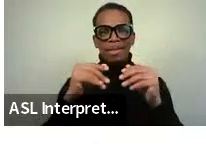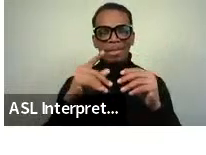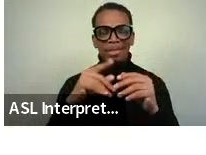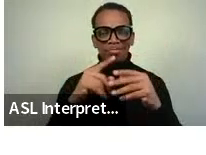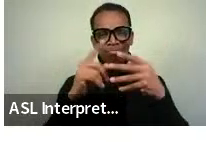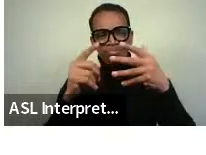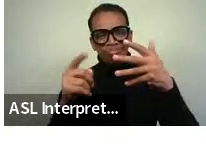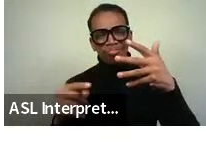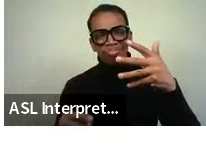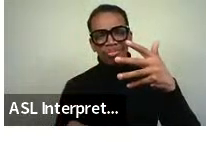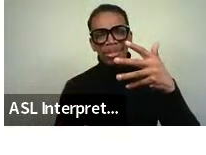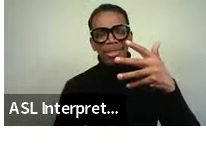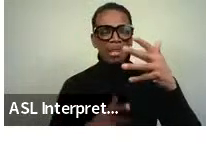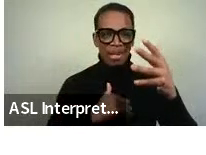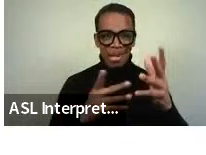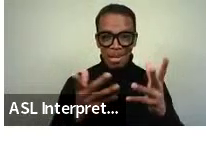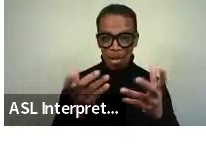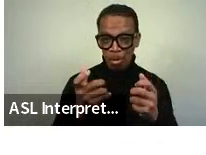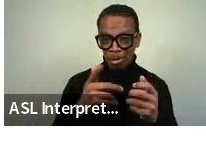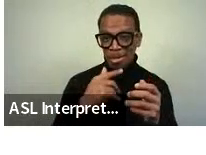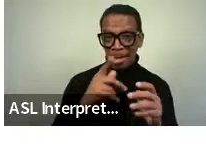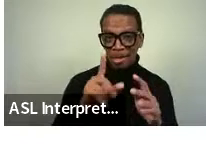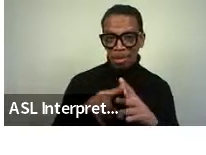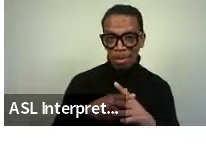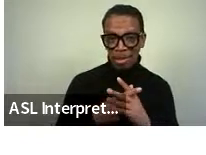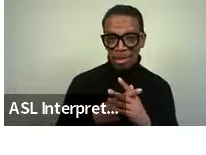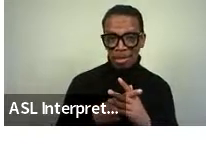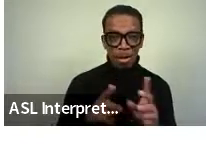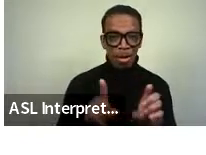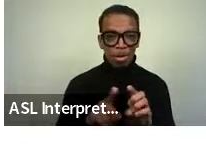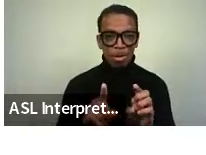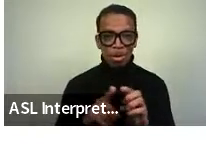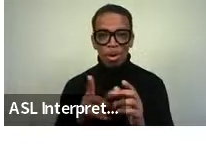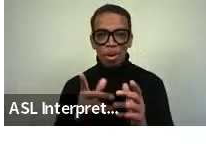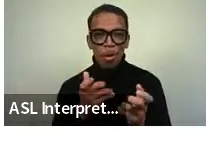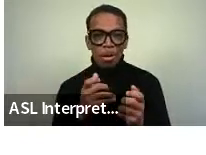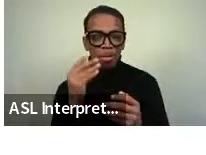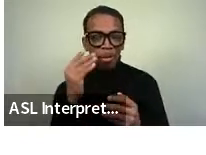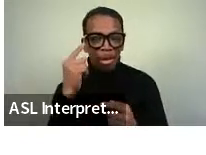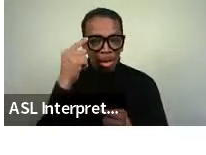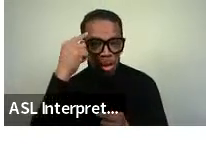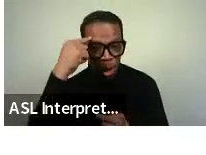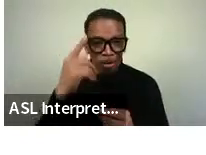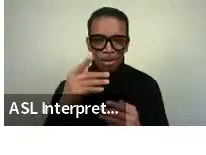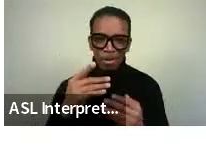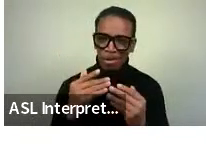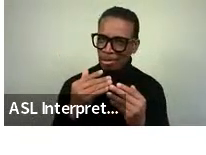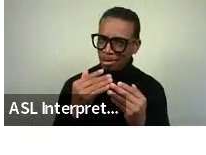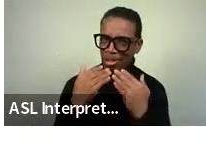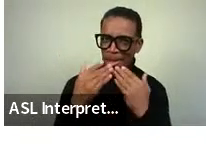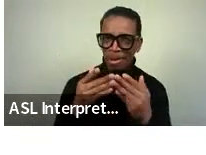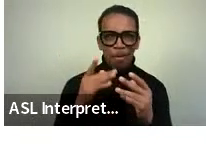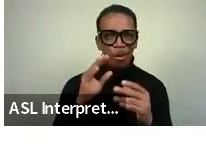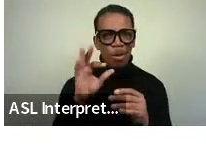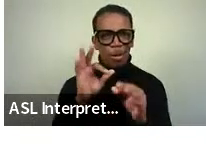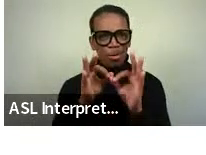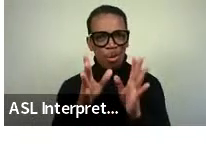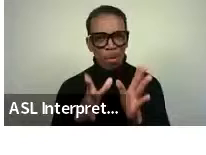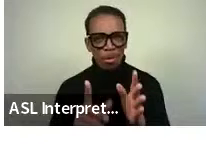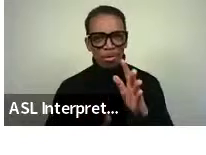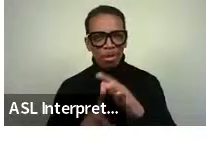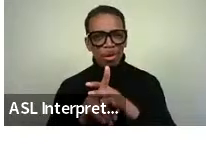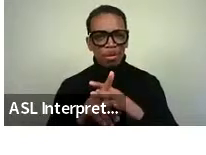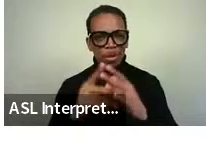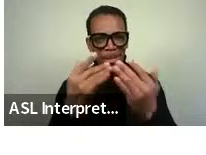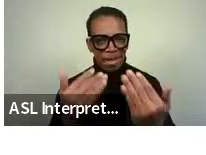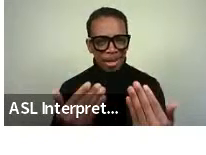And again, I want to, as I did at the beginning, I also want to be thoughtful and thankful of our interpreters for coming in